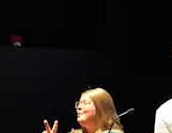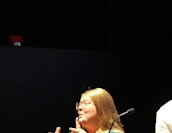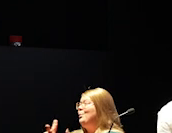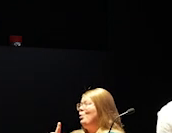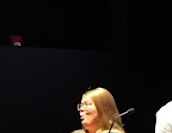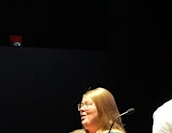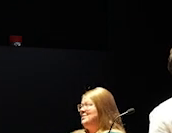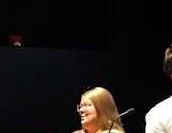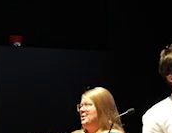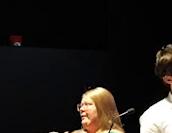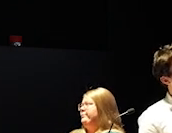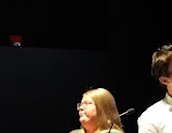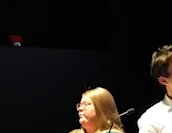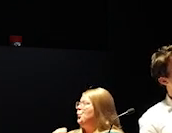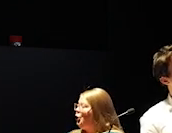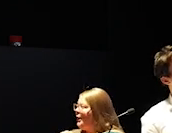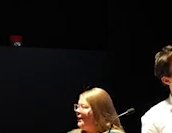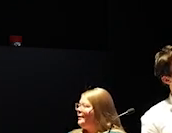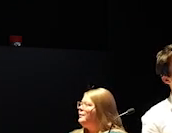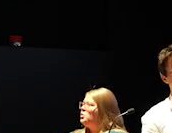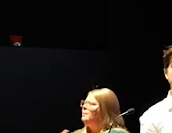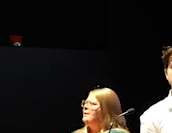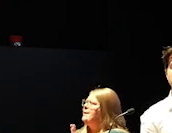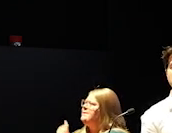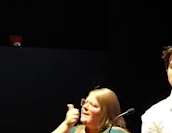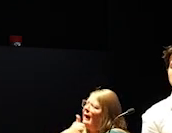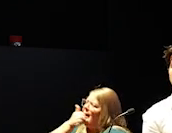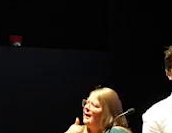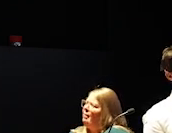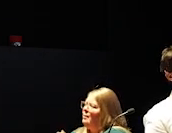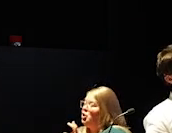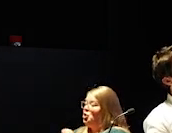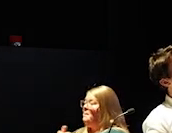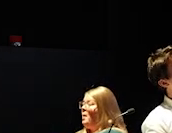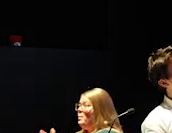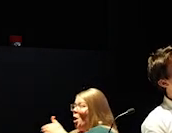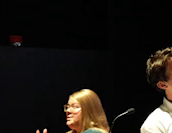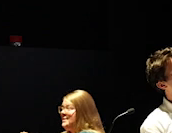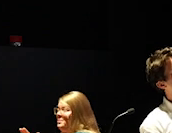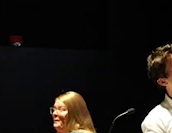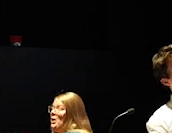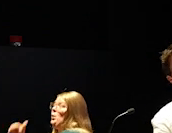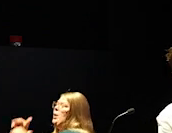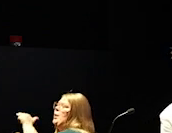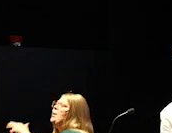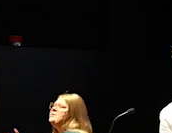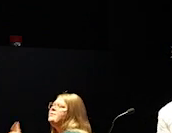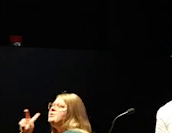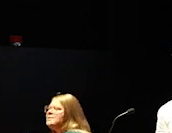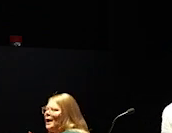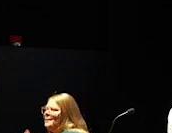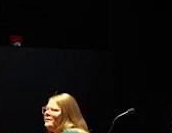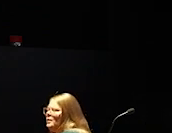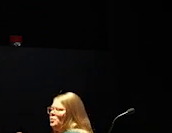a ton of work. But there's that collaboration, but then there's building it. And this was the first time away from Good Luck that it was like